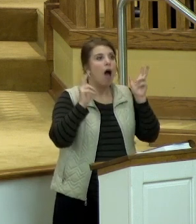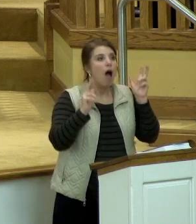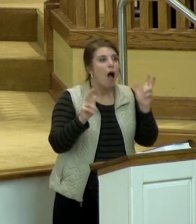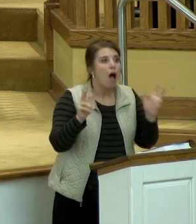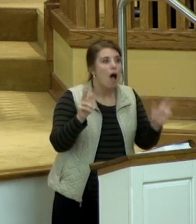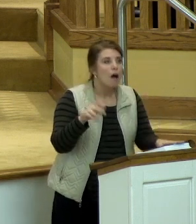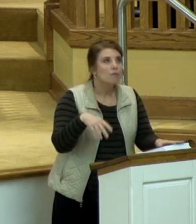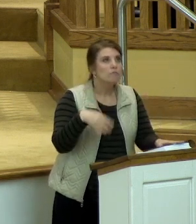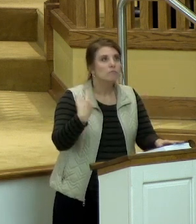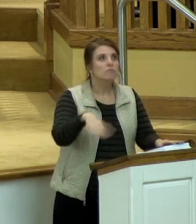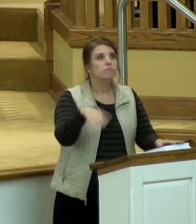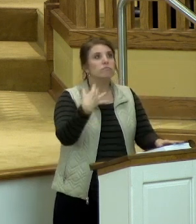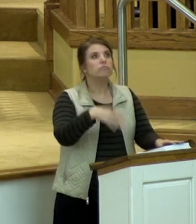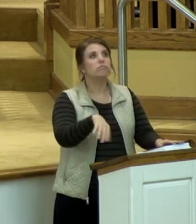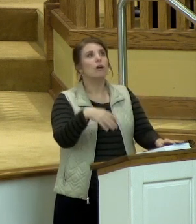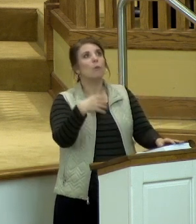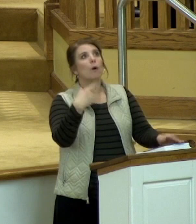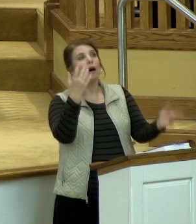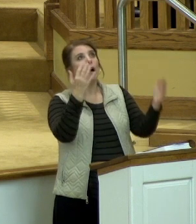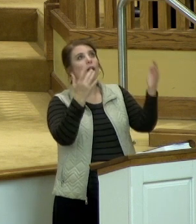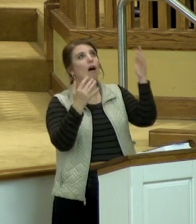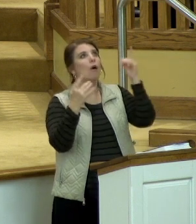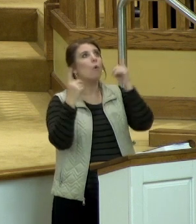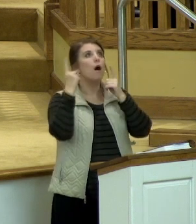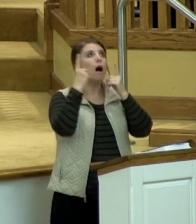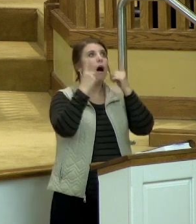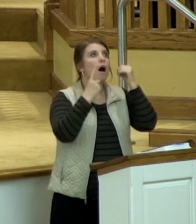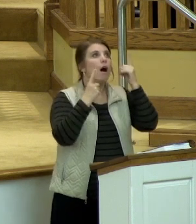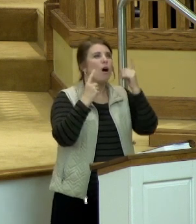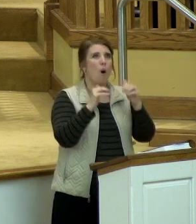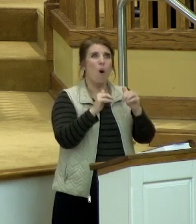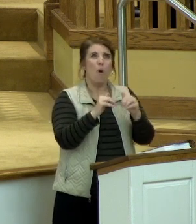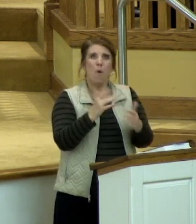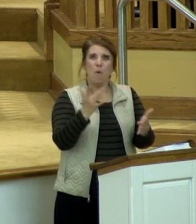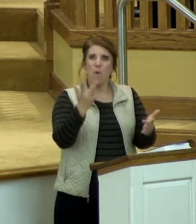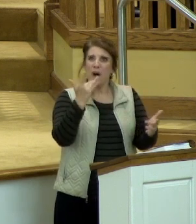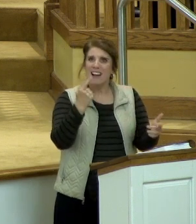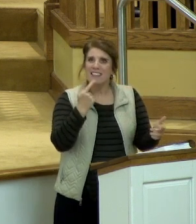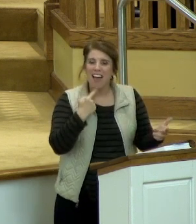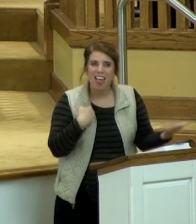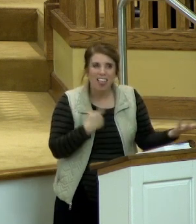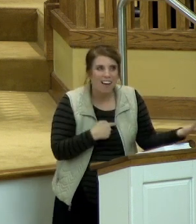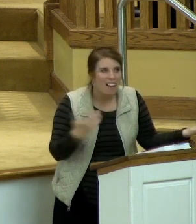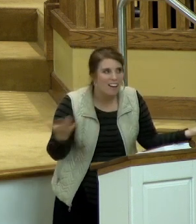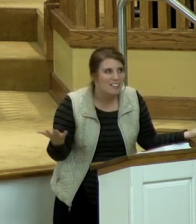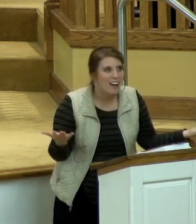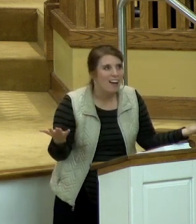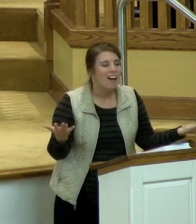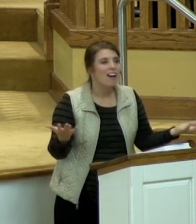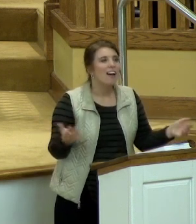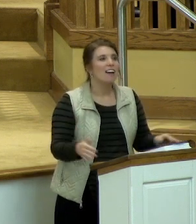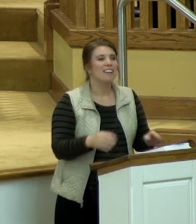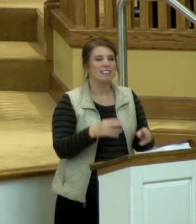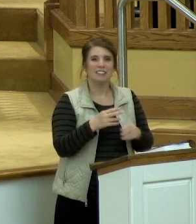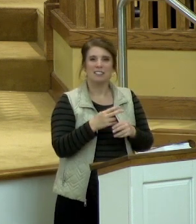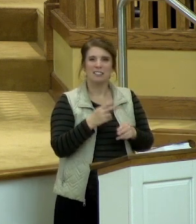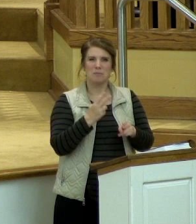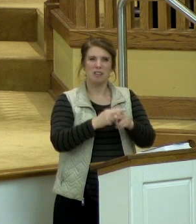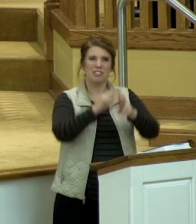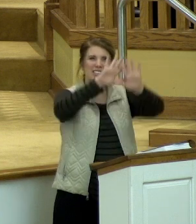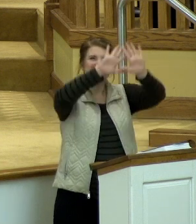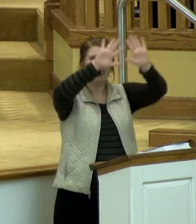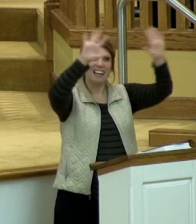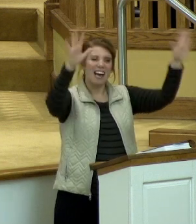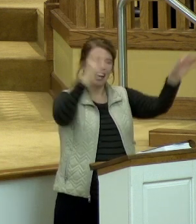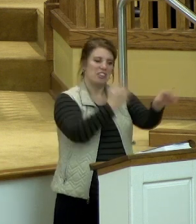was so wandering. What in the world they talked to us about it? You think about it, it was mentioned just sky at night and the